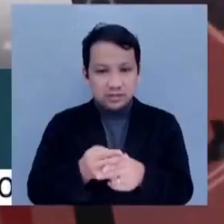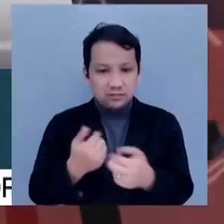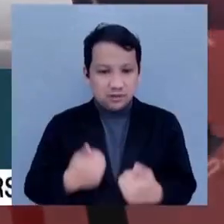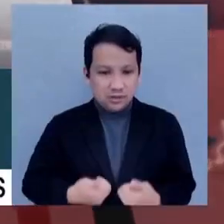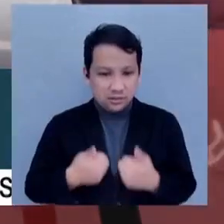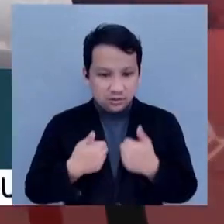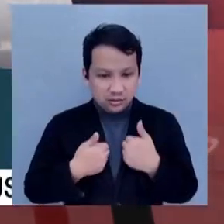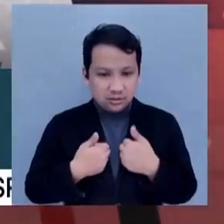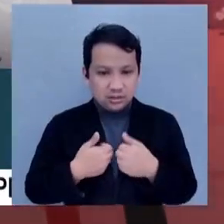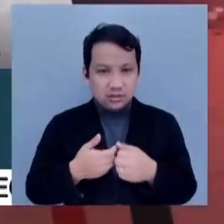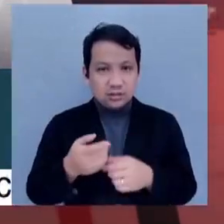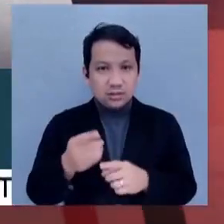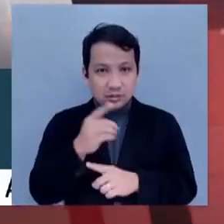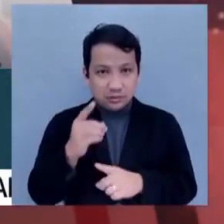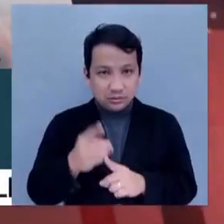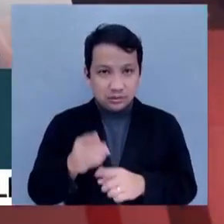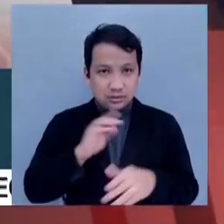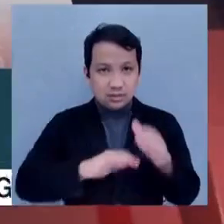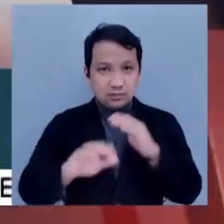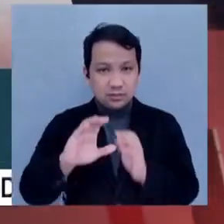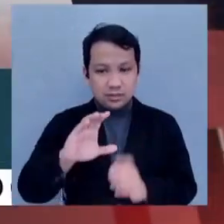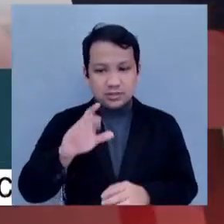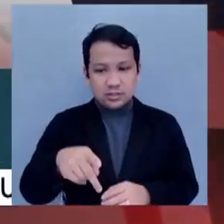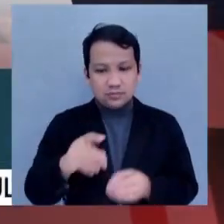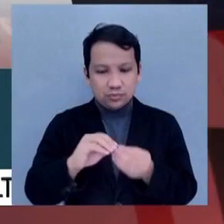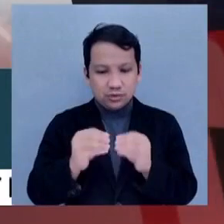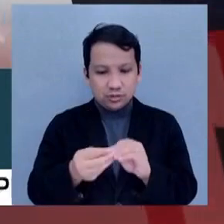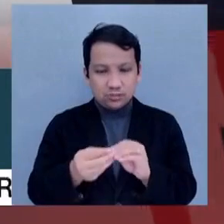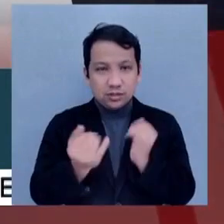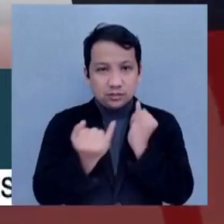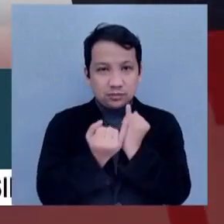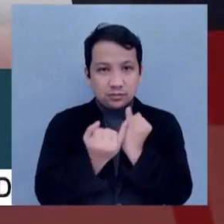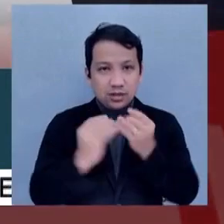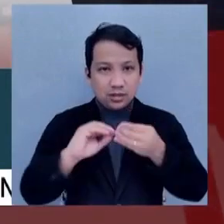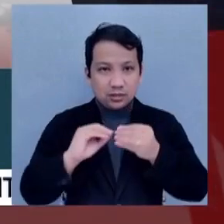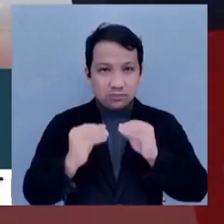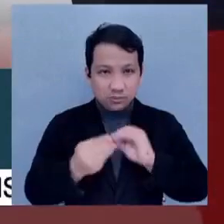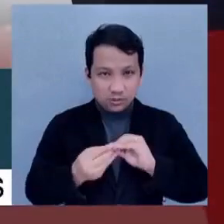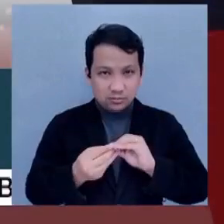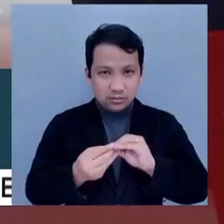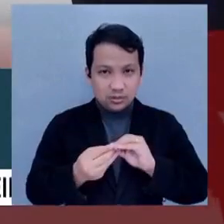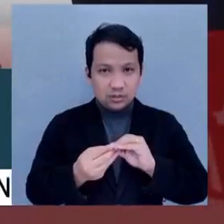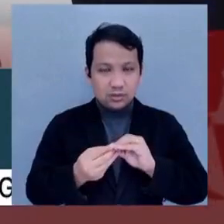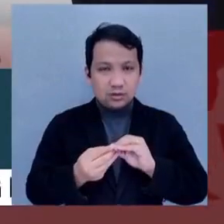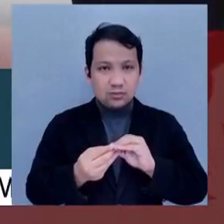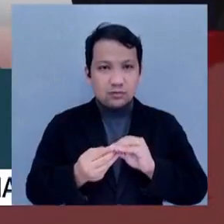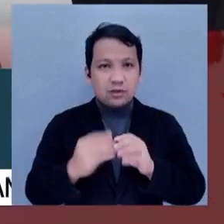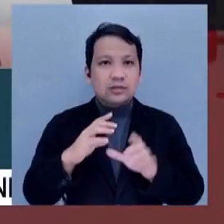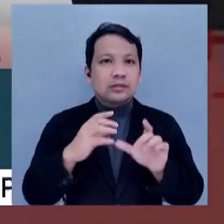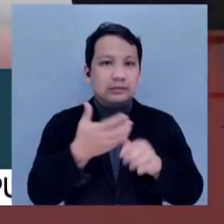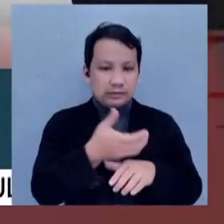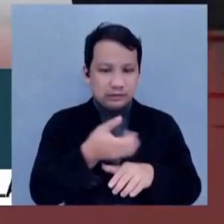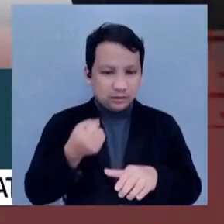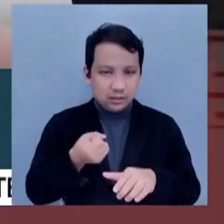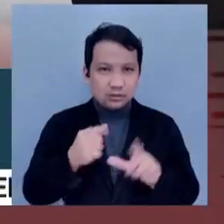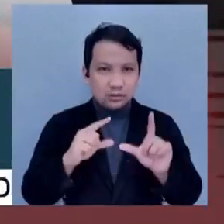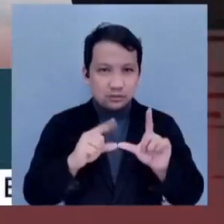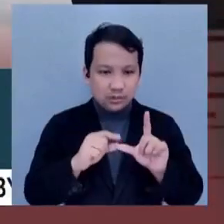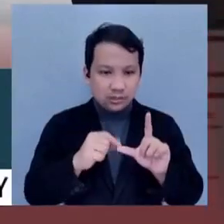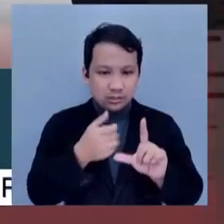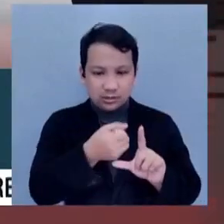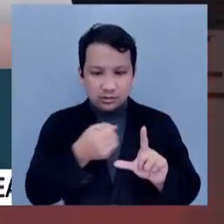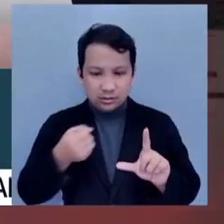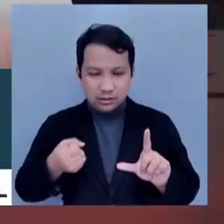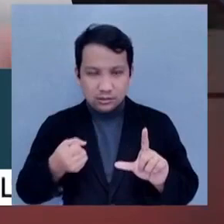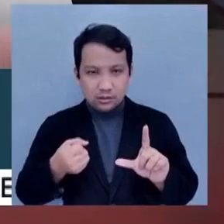birth, phone number, and PhilHealth identification numbers were compromised. Hackers earlier threatened to leak data